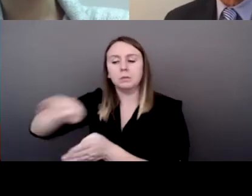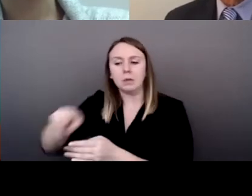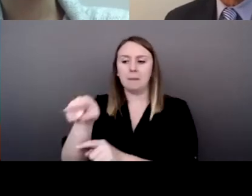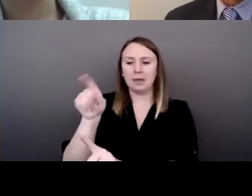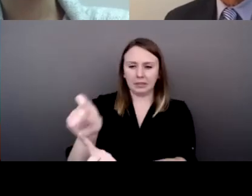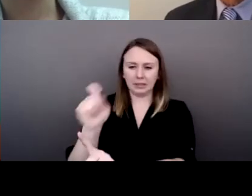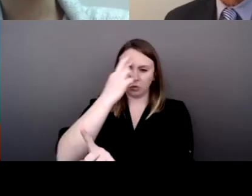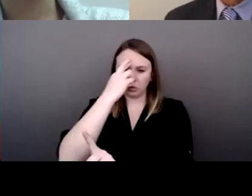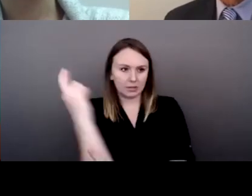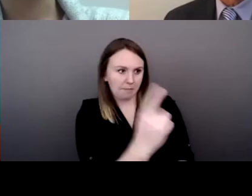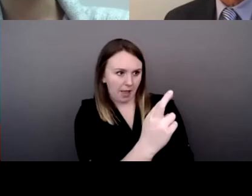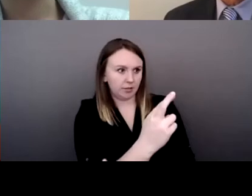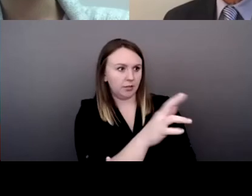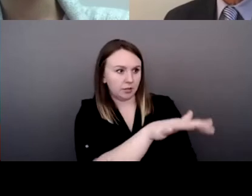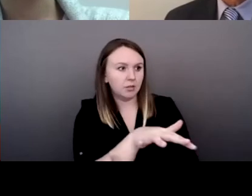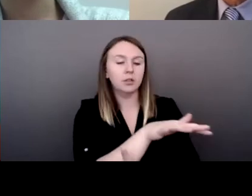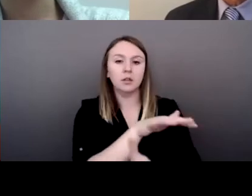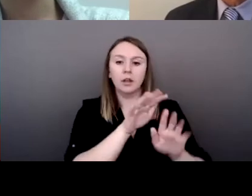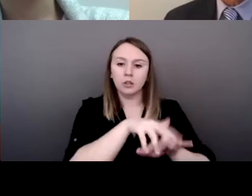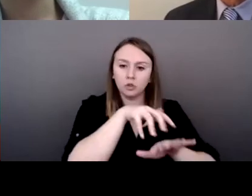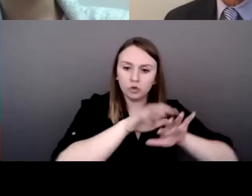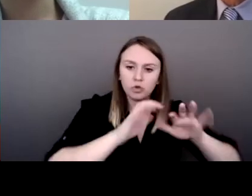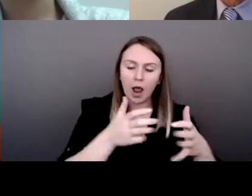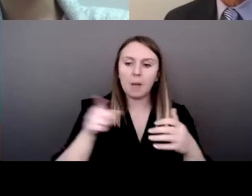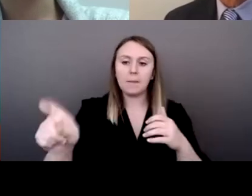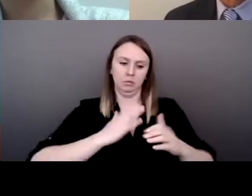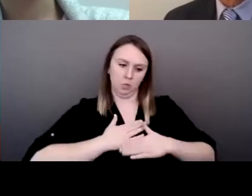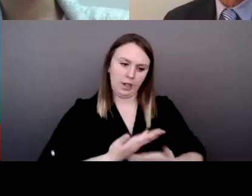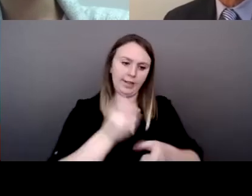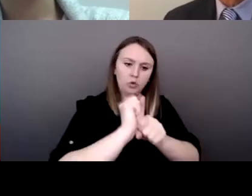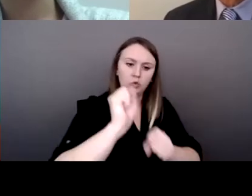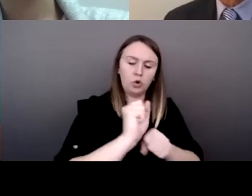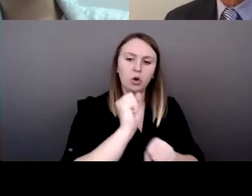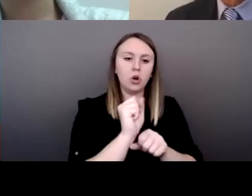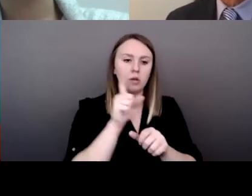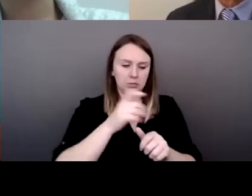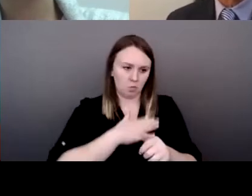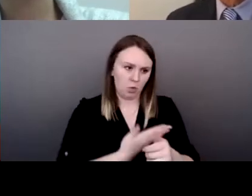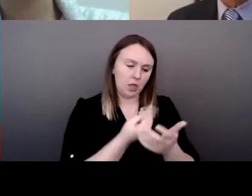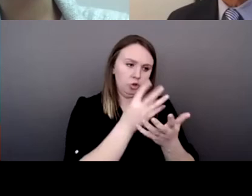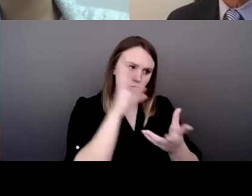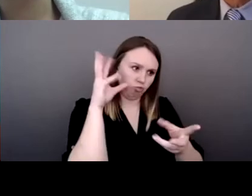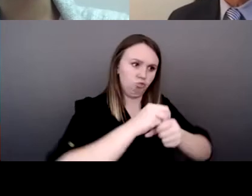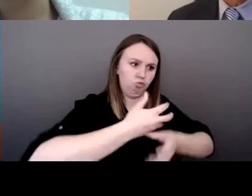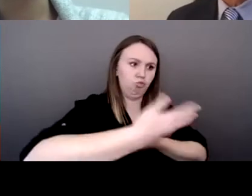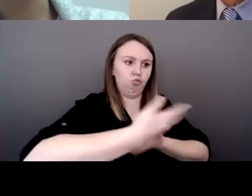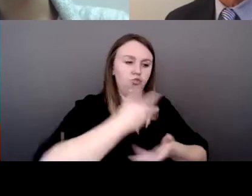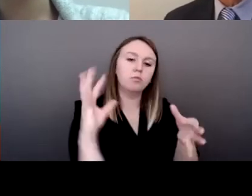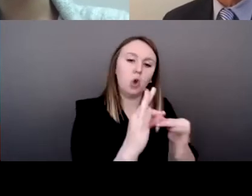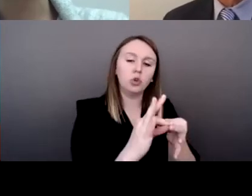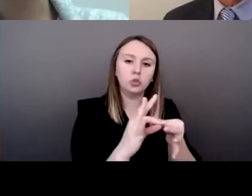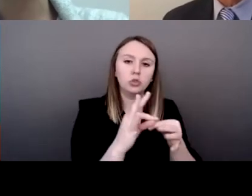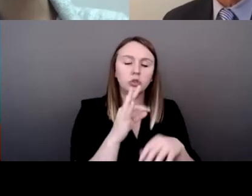And it's something that, quite frankly, we've got a ways to go before we figure it out and before